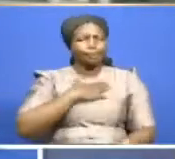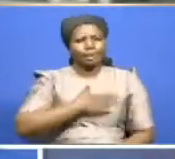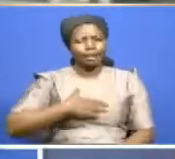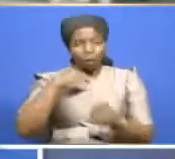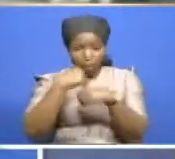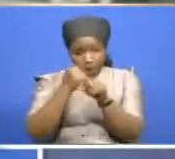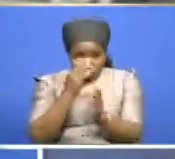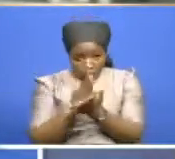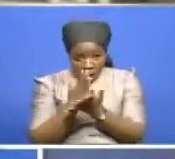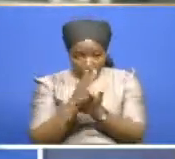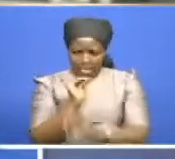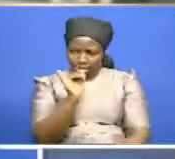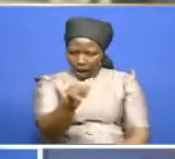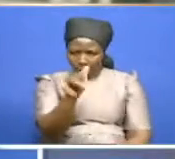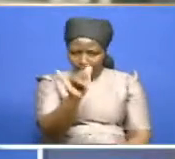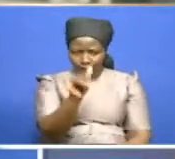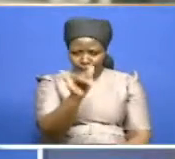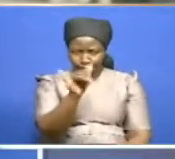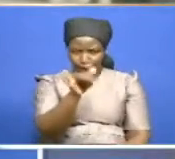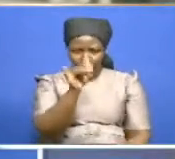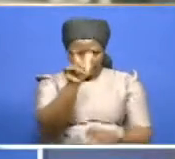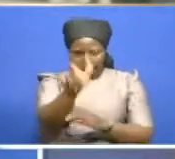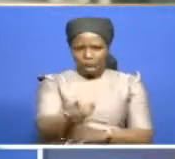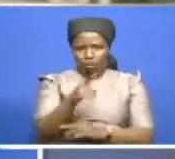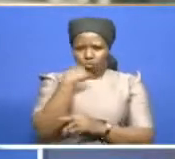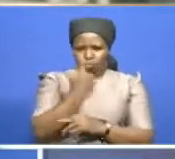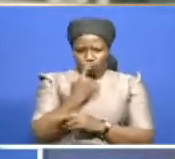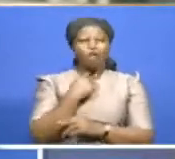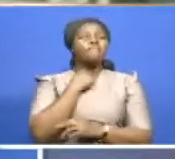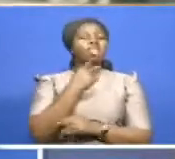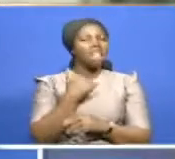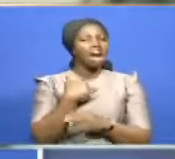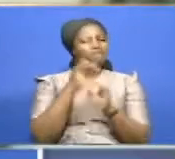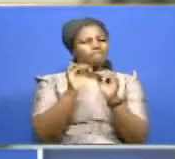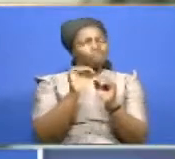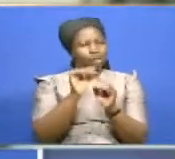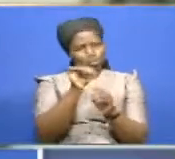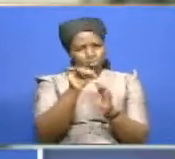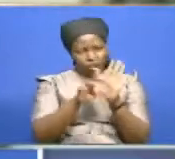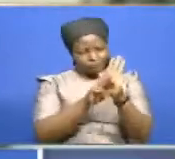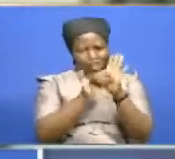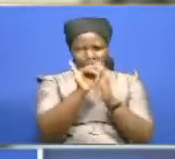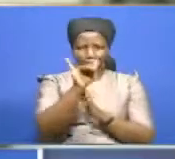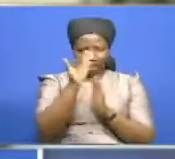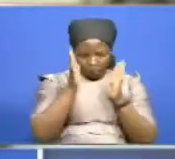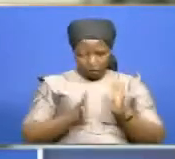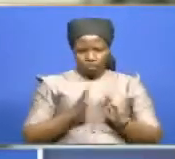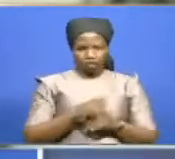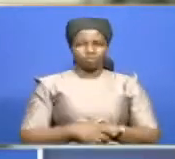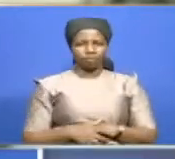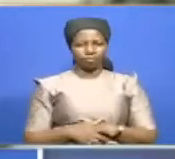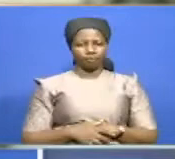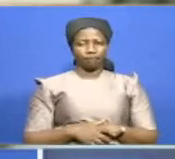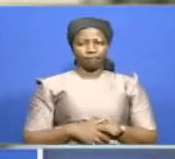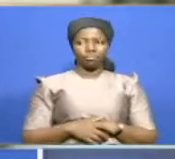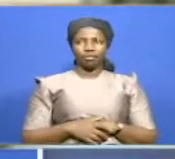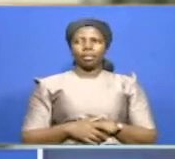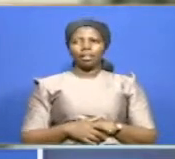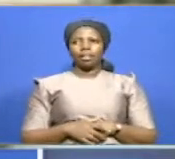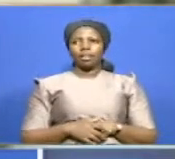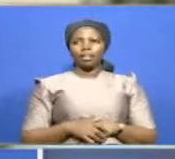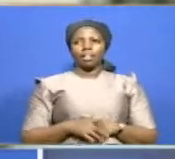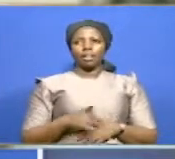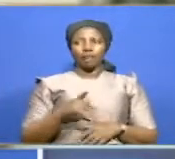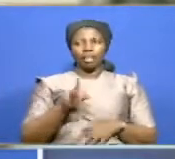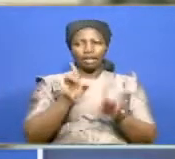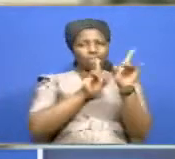that that person who has no voice, you are the voice of that person. We are keen on recruiting journalists from